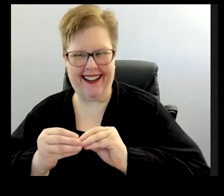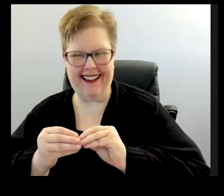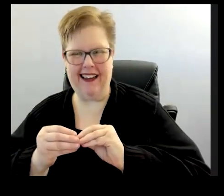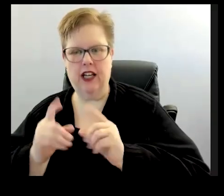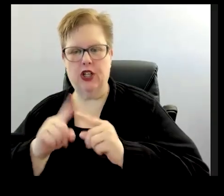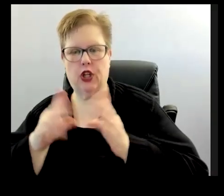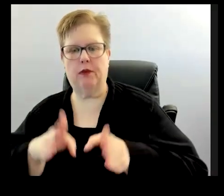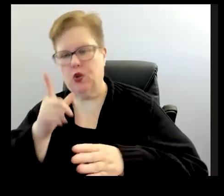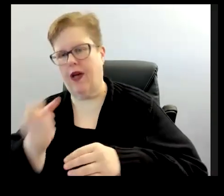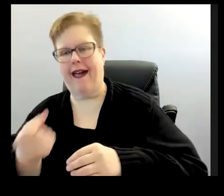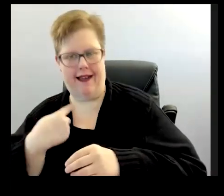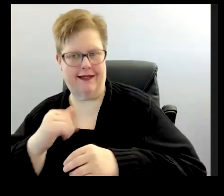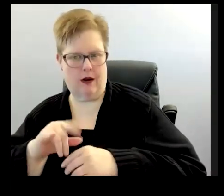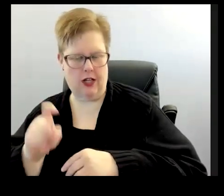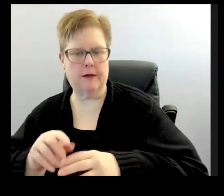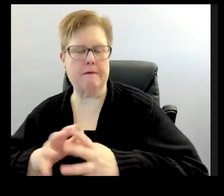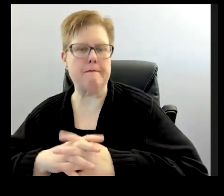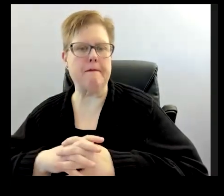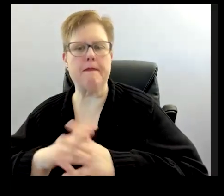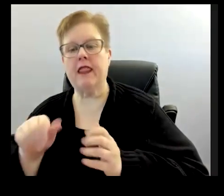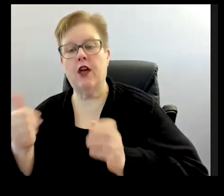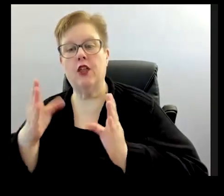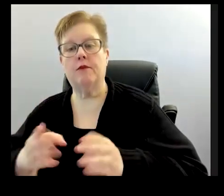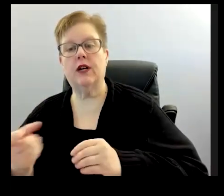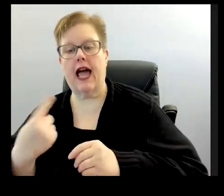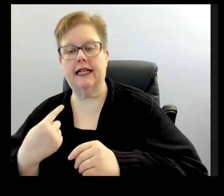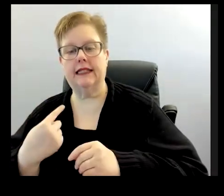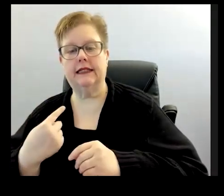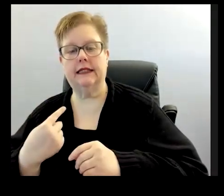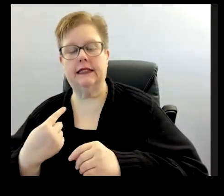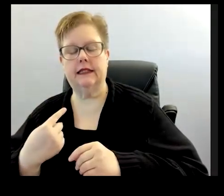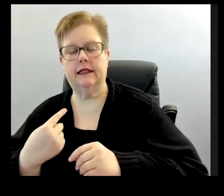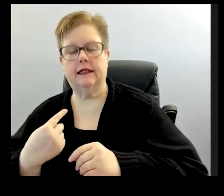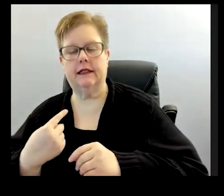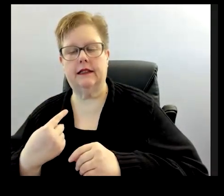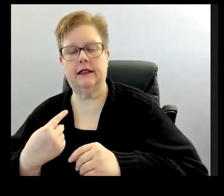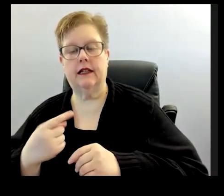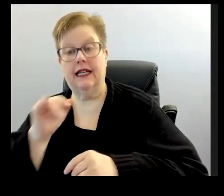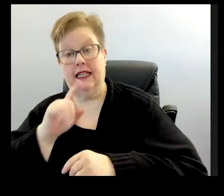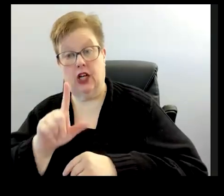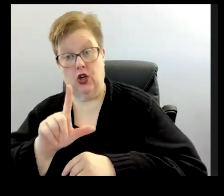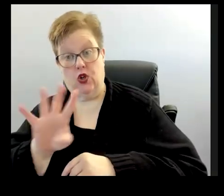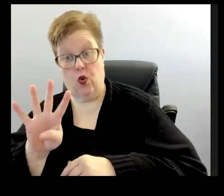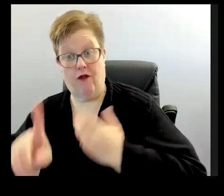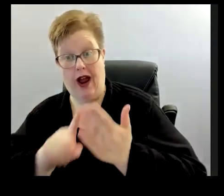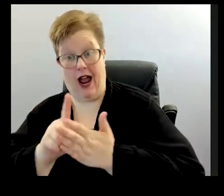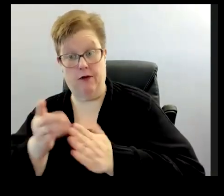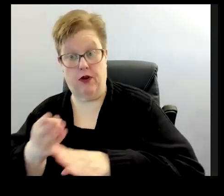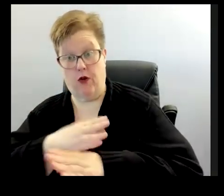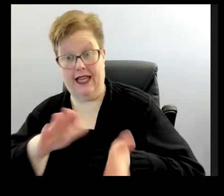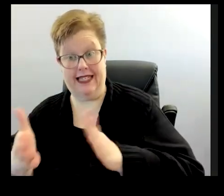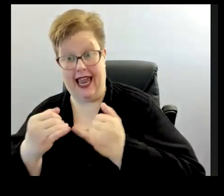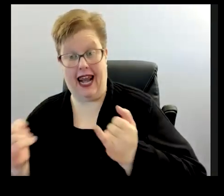person who asked that question. Another person asked, is 24 hours before the set deadline to